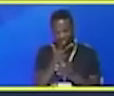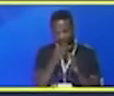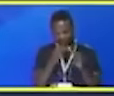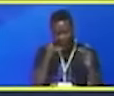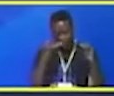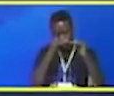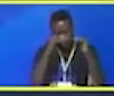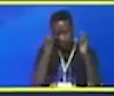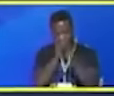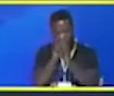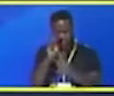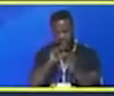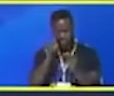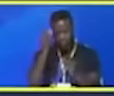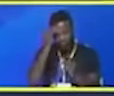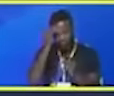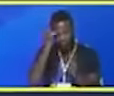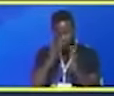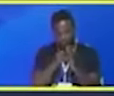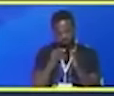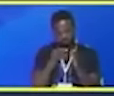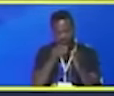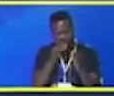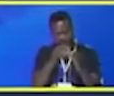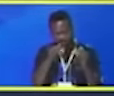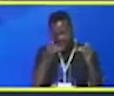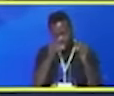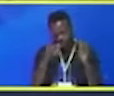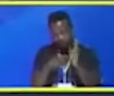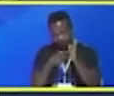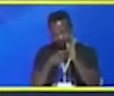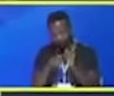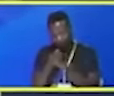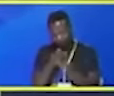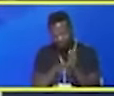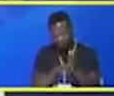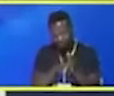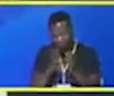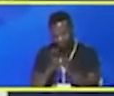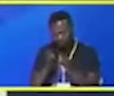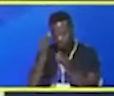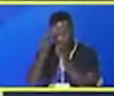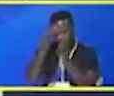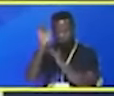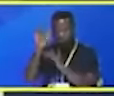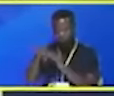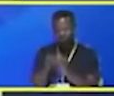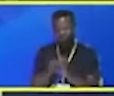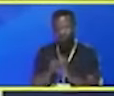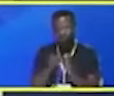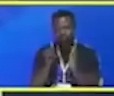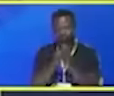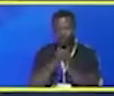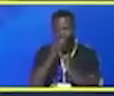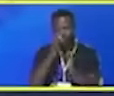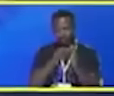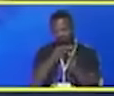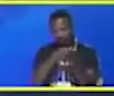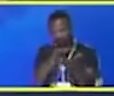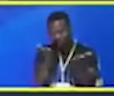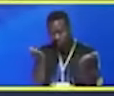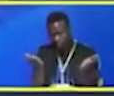These dimensions describe the biblical pathway to knowing God. That if anyone